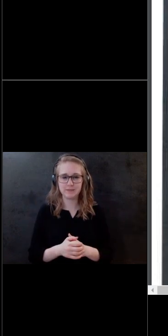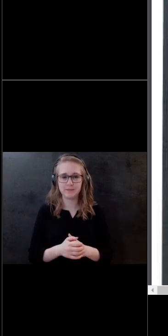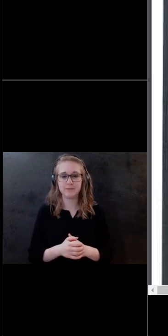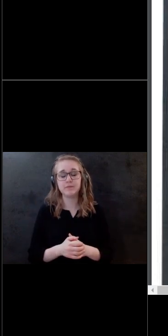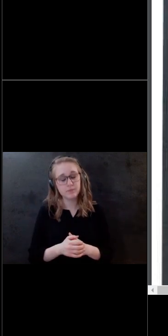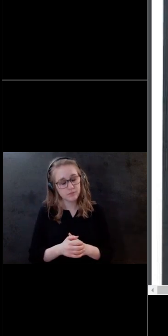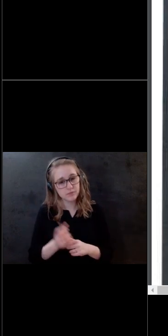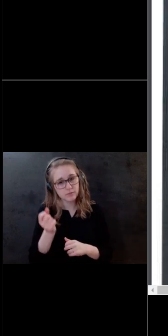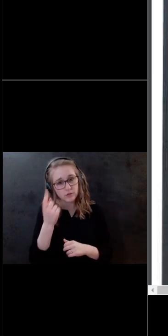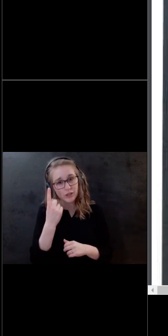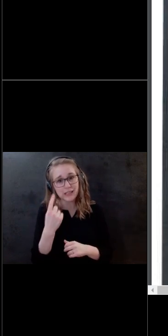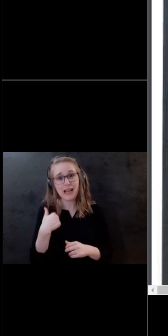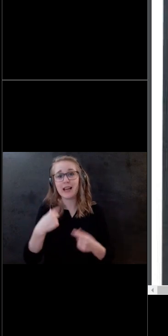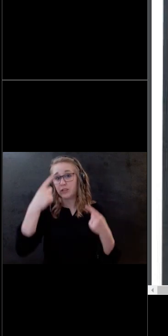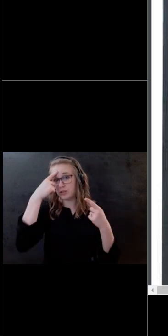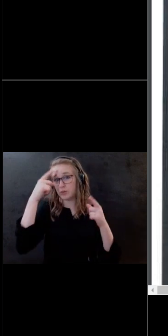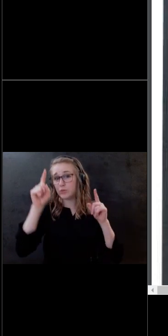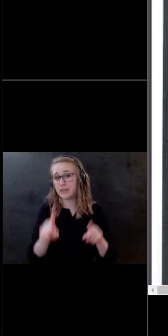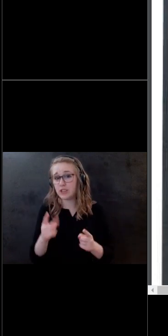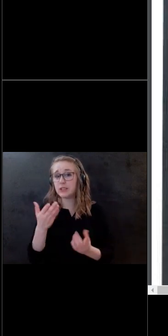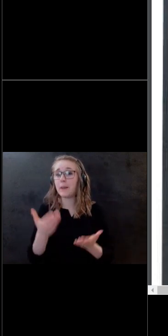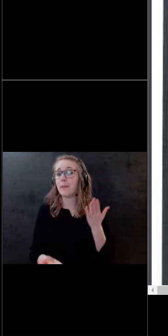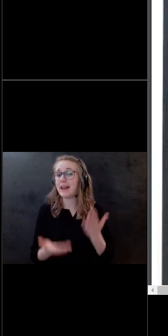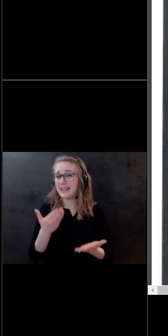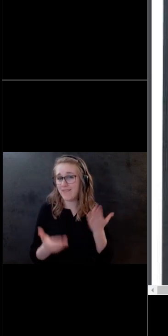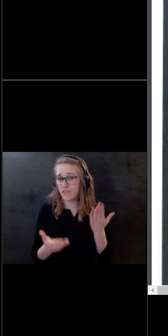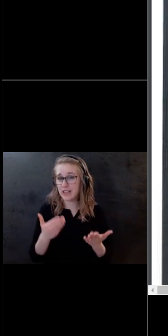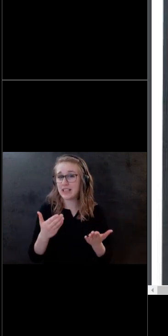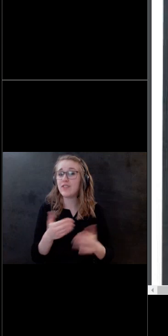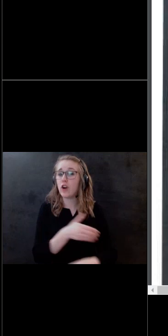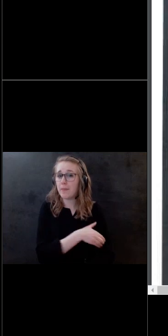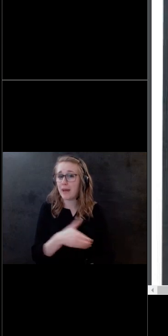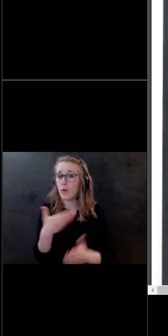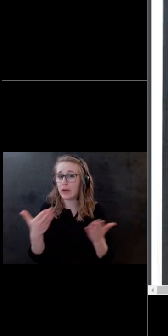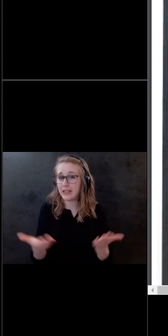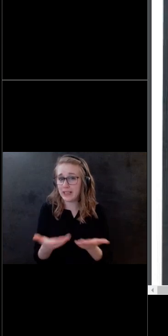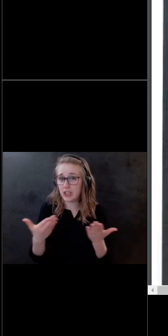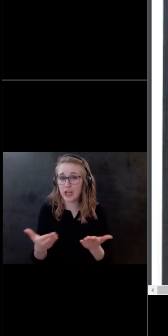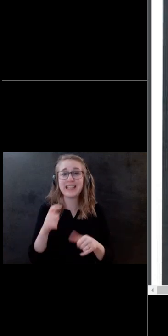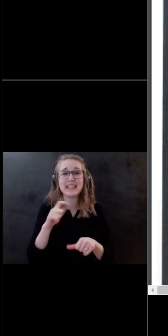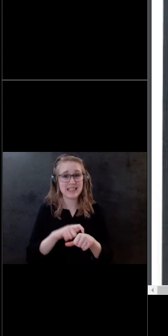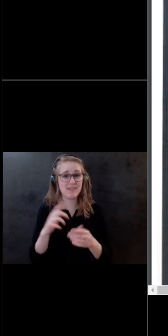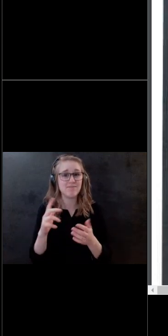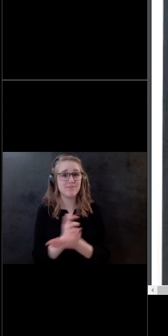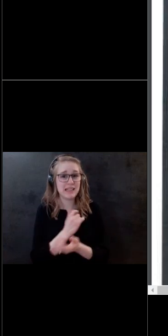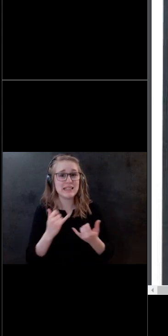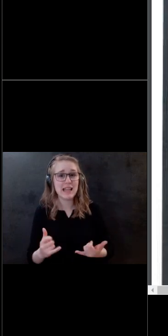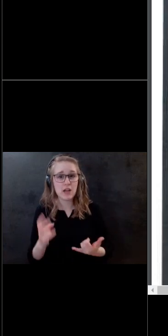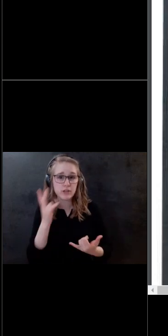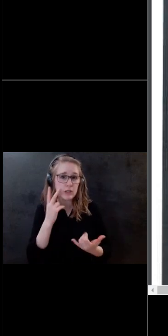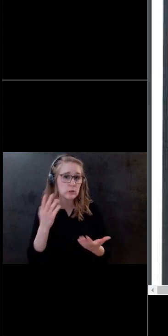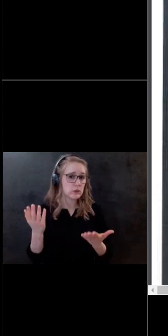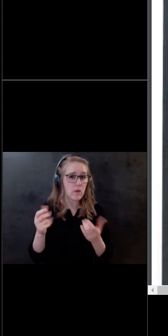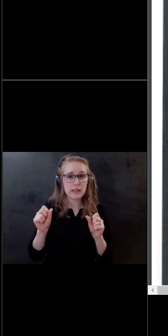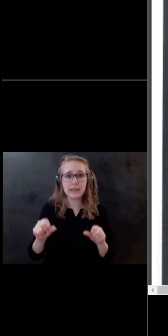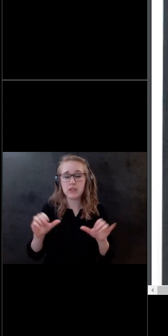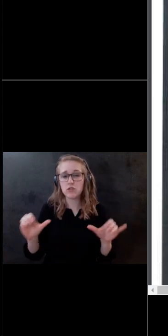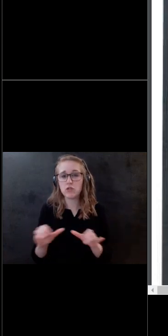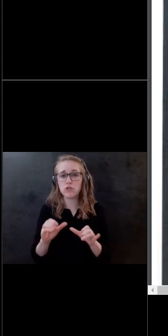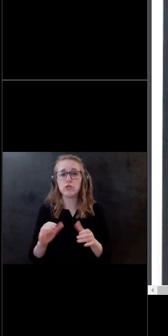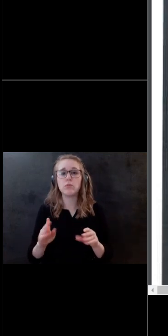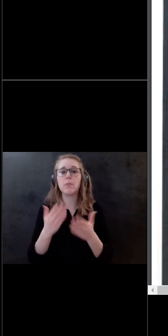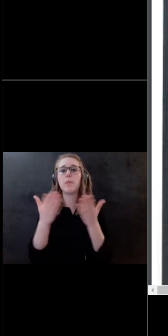However, I do agree that there is a potential for leverage here, and the time is now to see what we can do to get some public